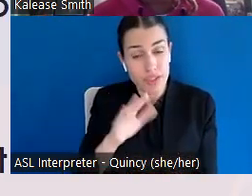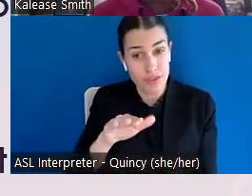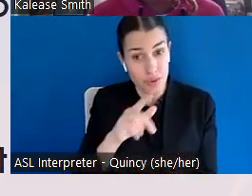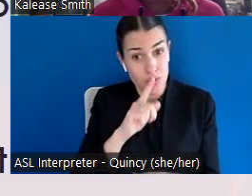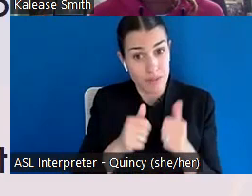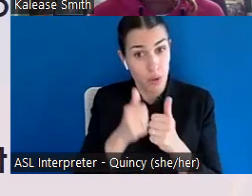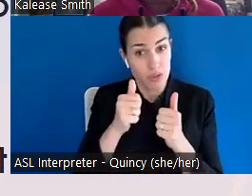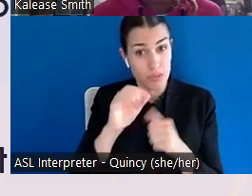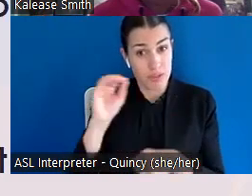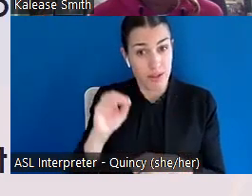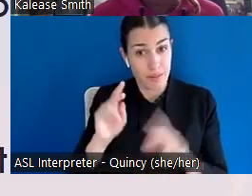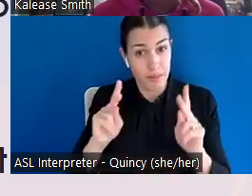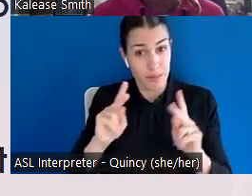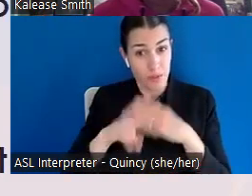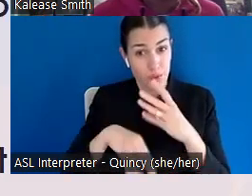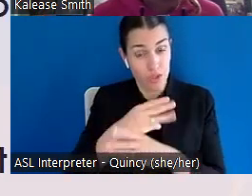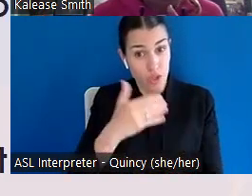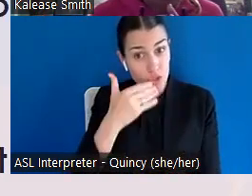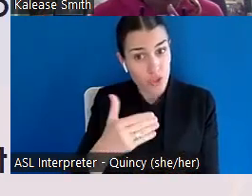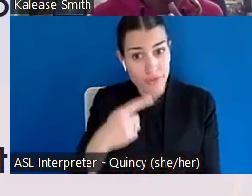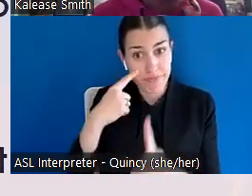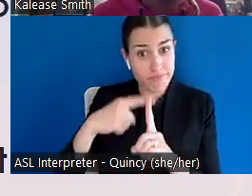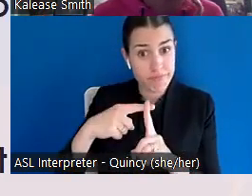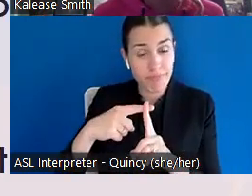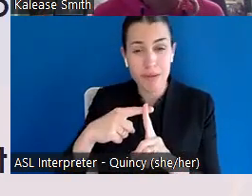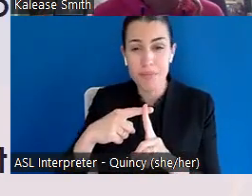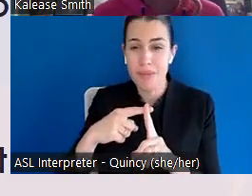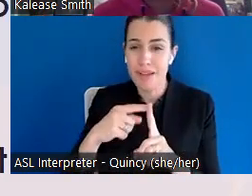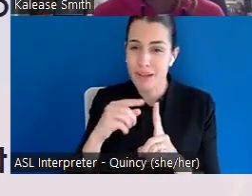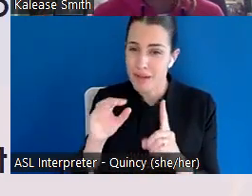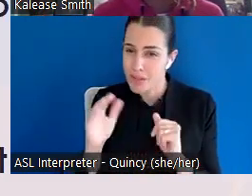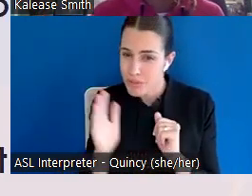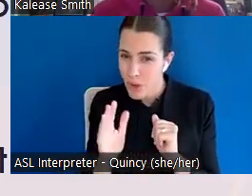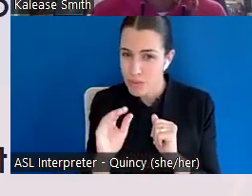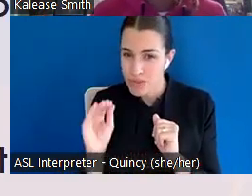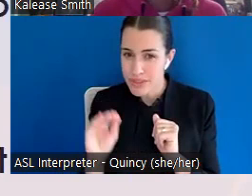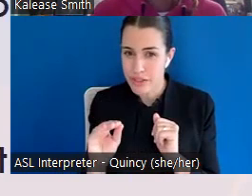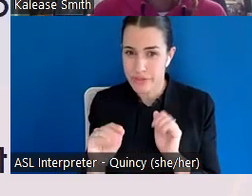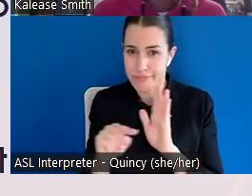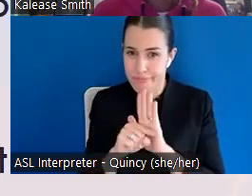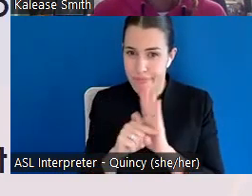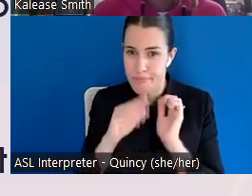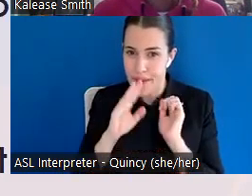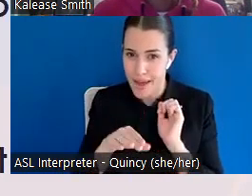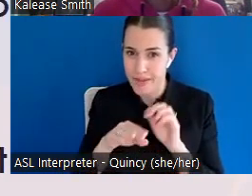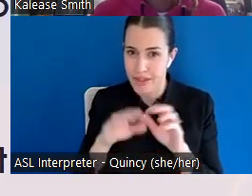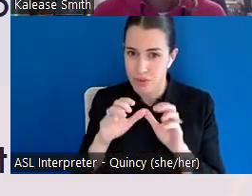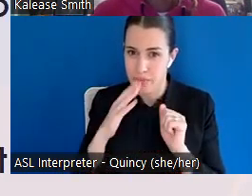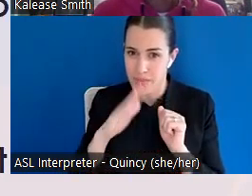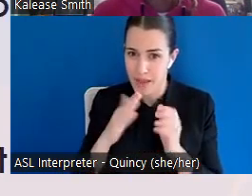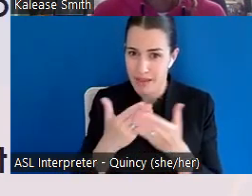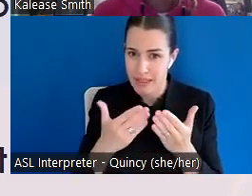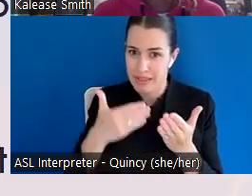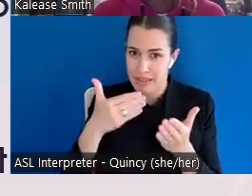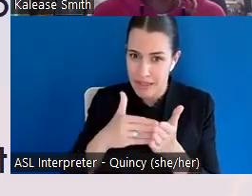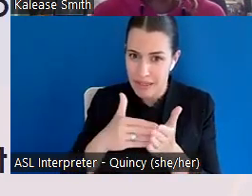good, right? There's just a handful of folks that are bad, and they do bad stuff over and over again. So it's hard